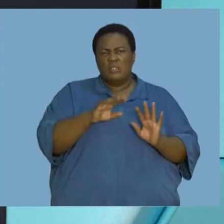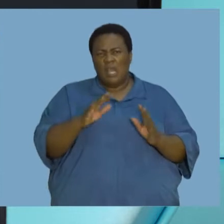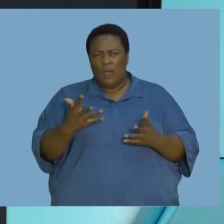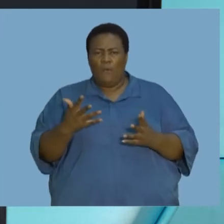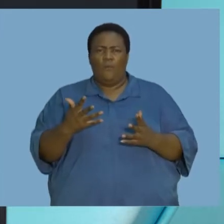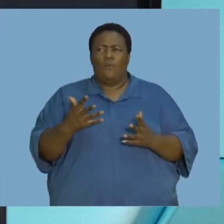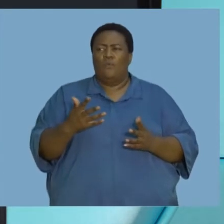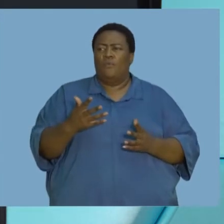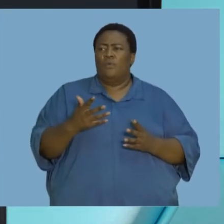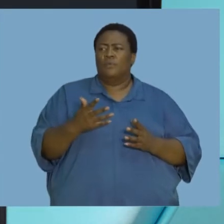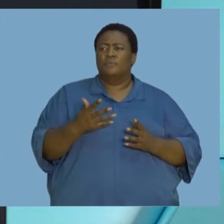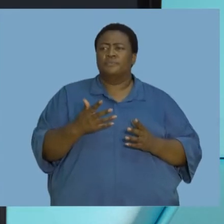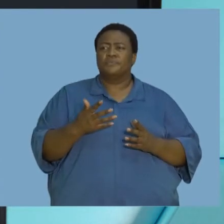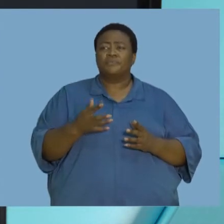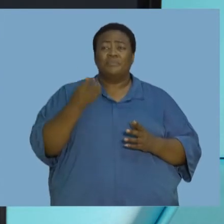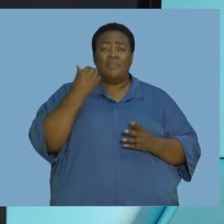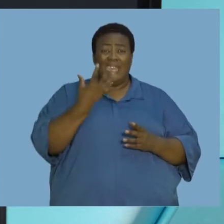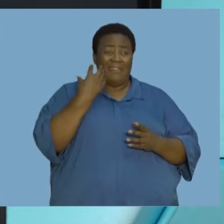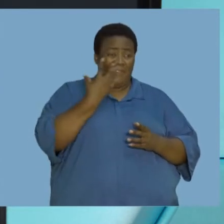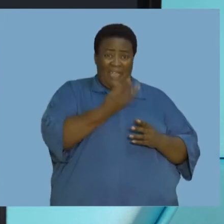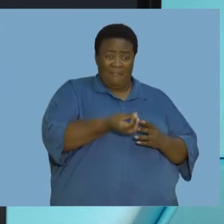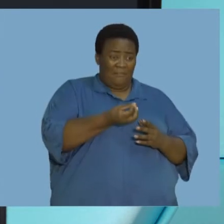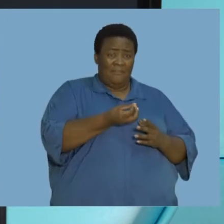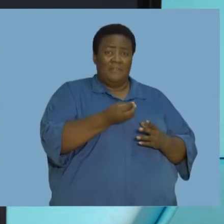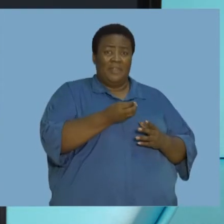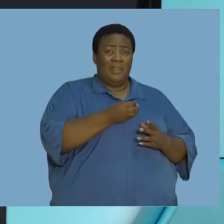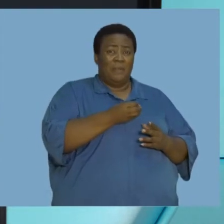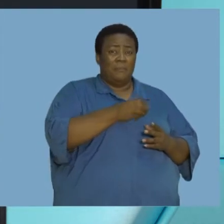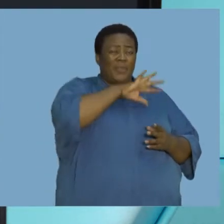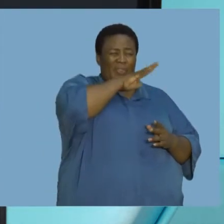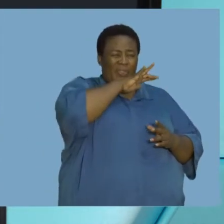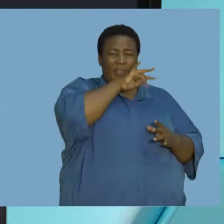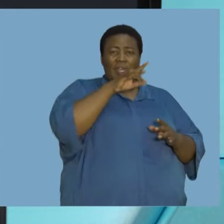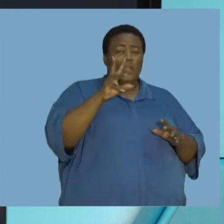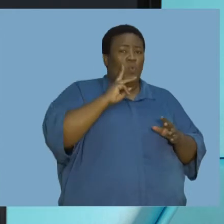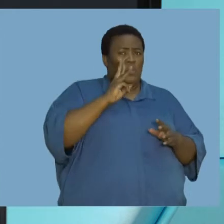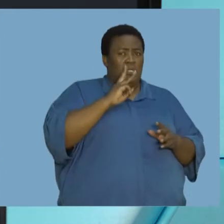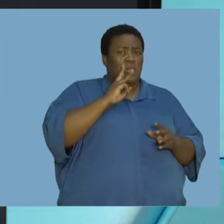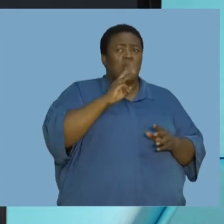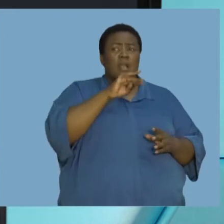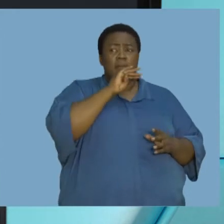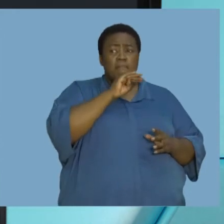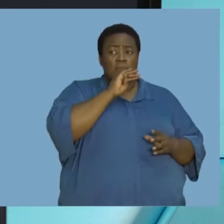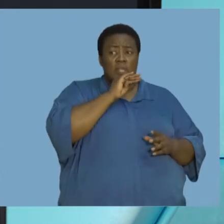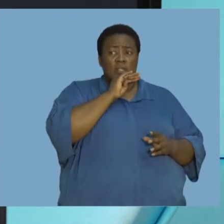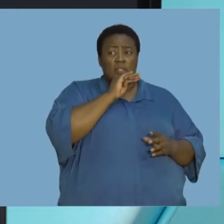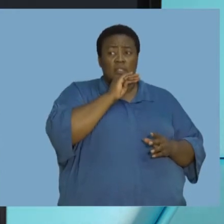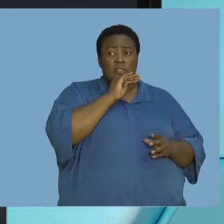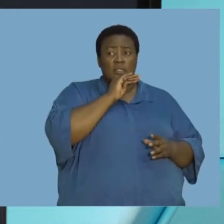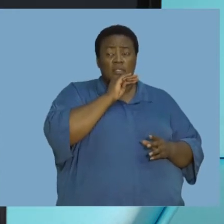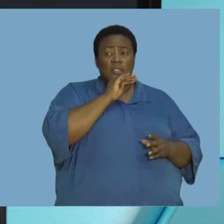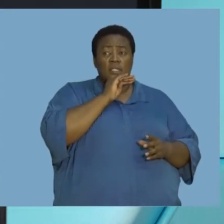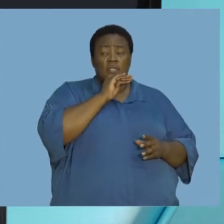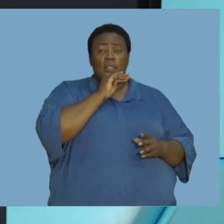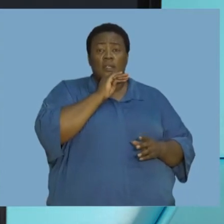or a presence of invertebrates in water can indicate the nature of good